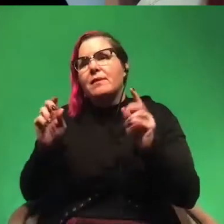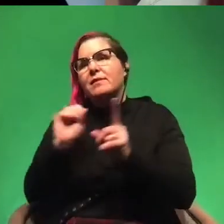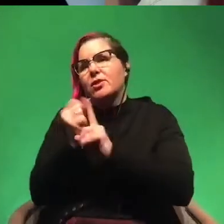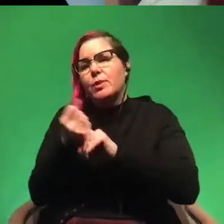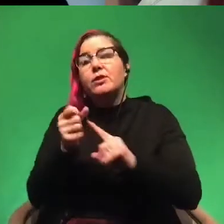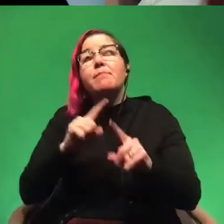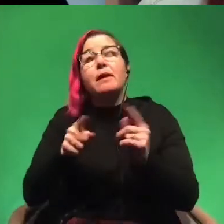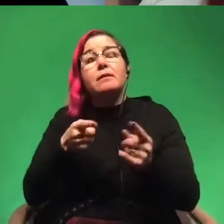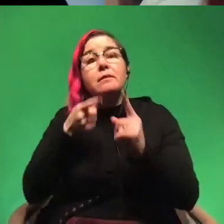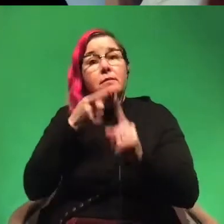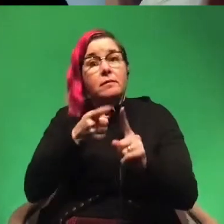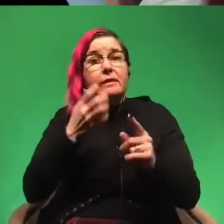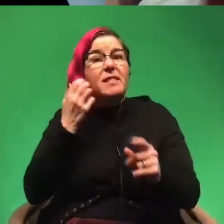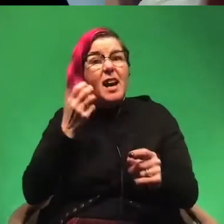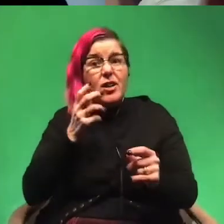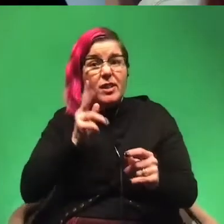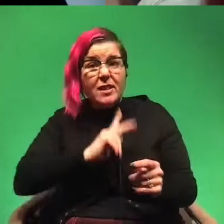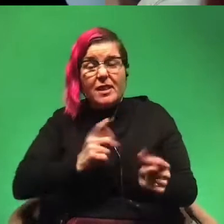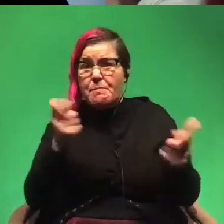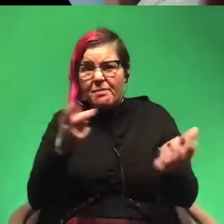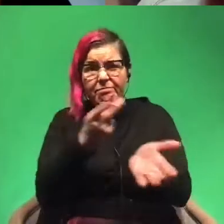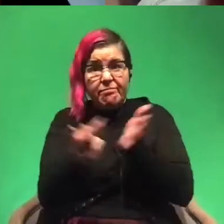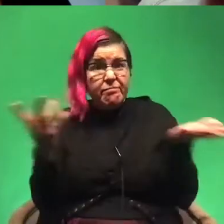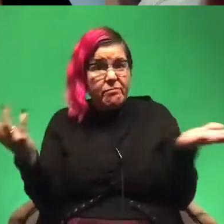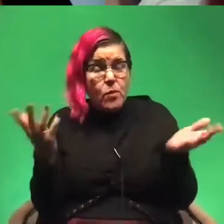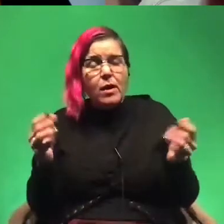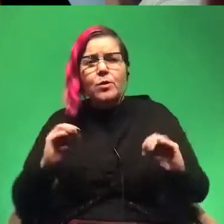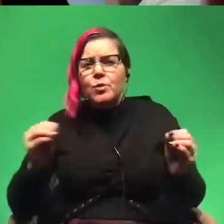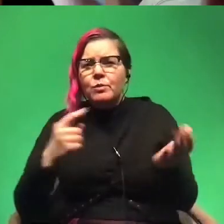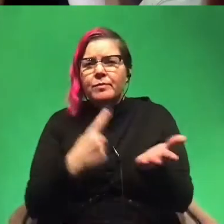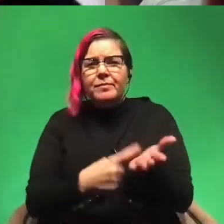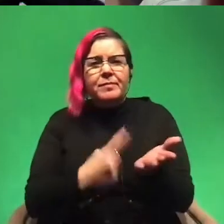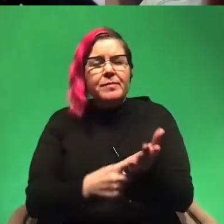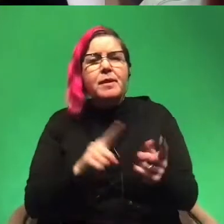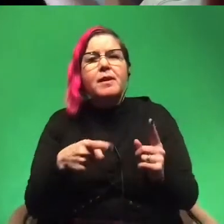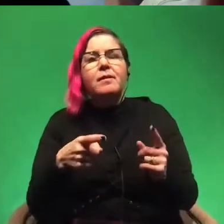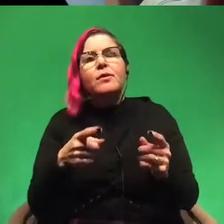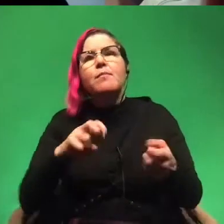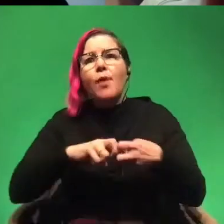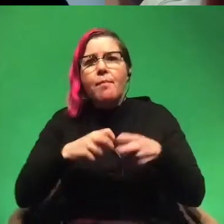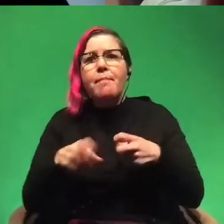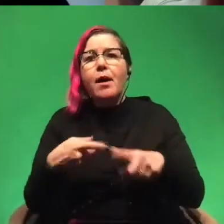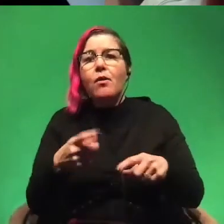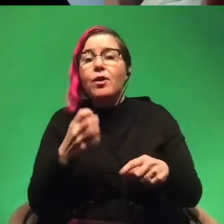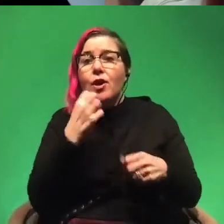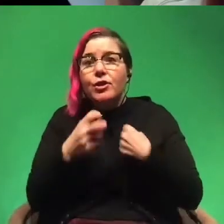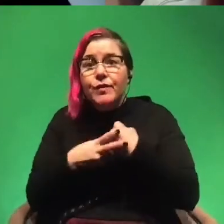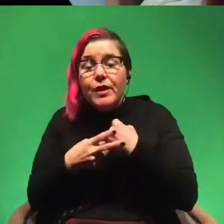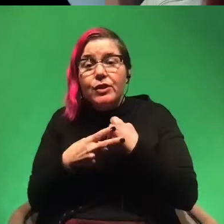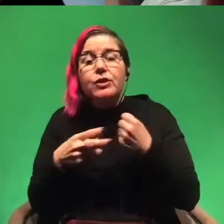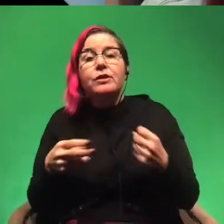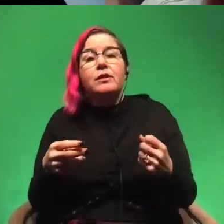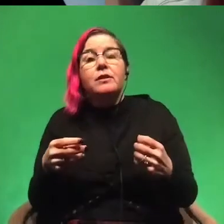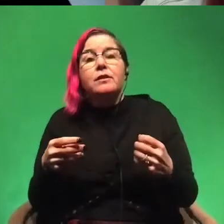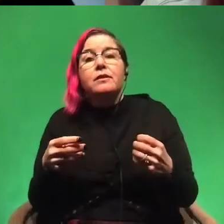particular thing that Tiger King really failed to discuss, and that's really problematic for conservation, it's problematic for